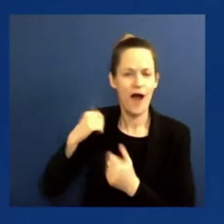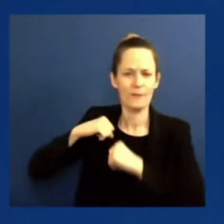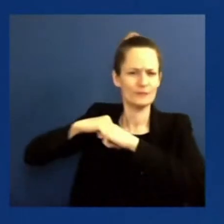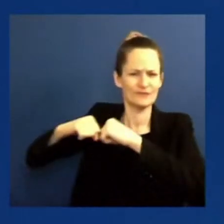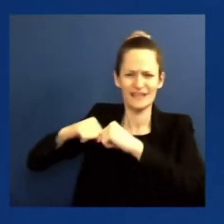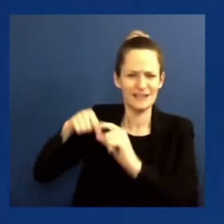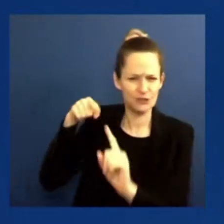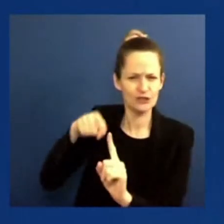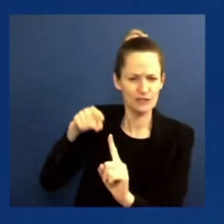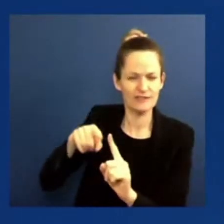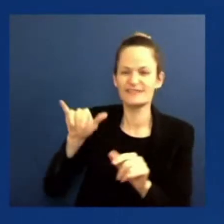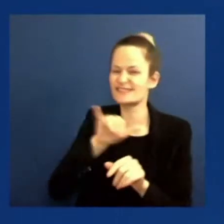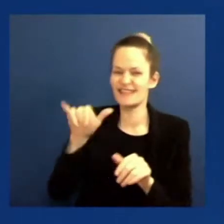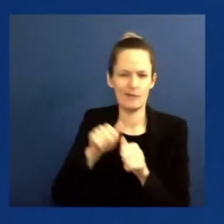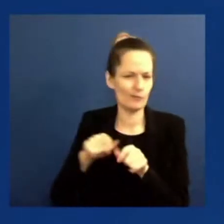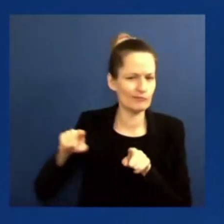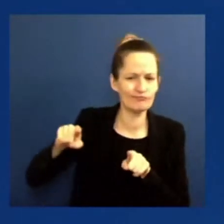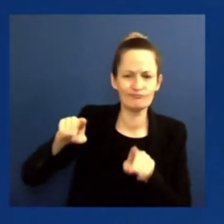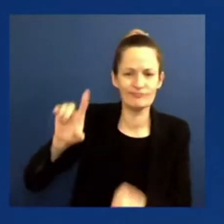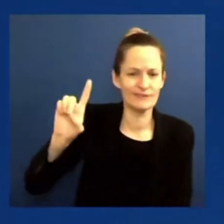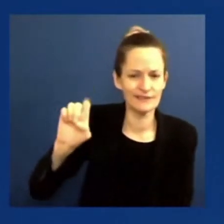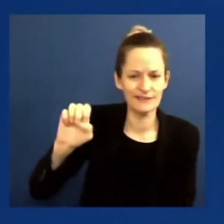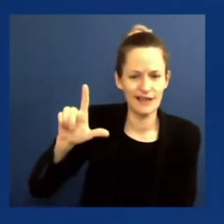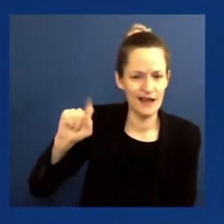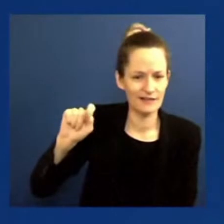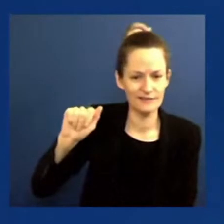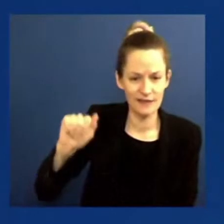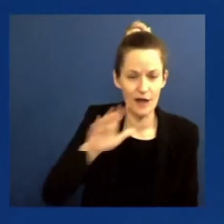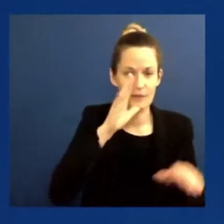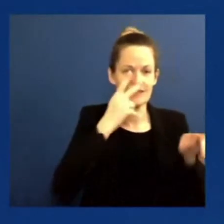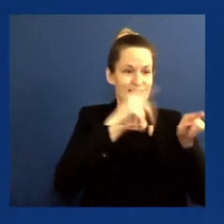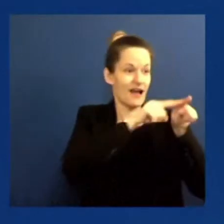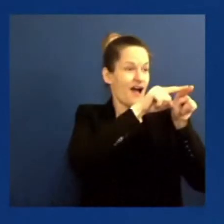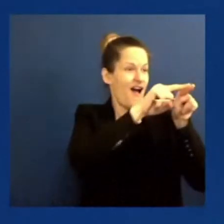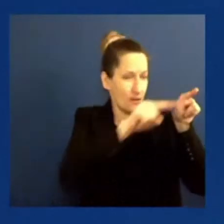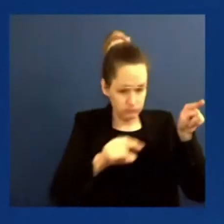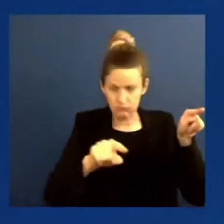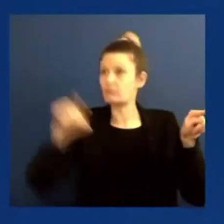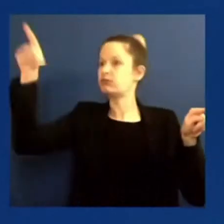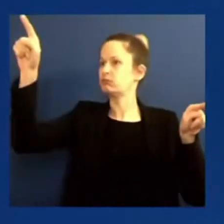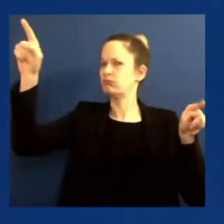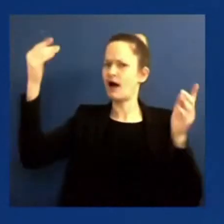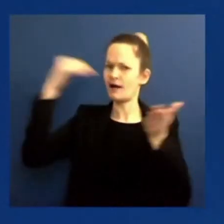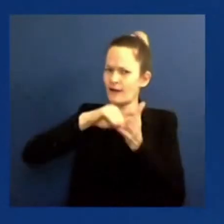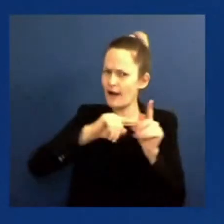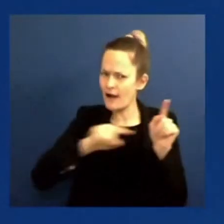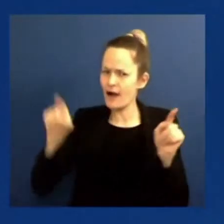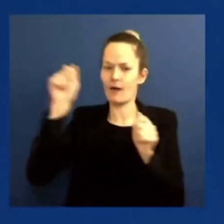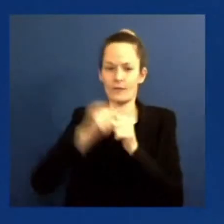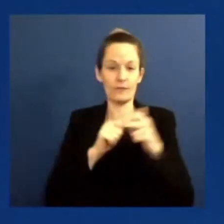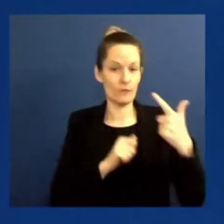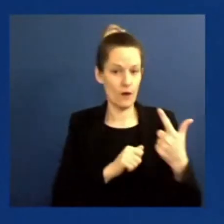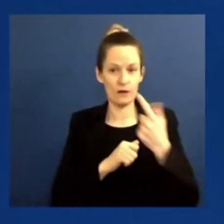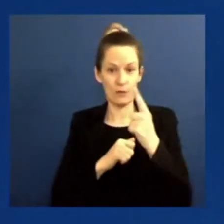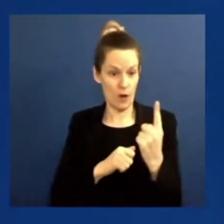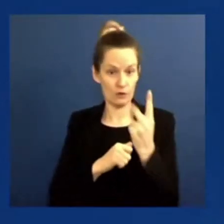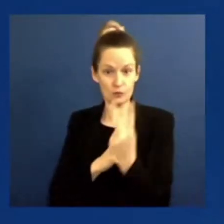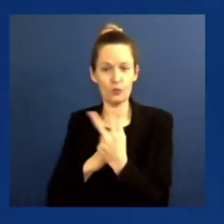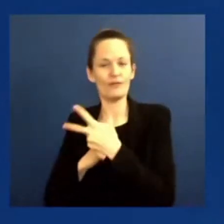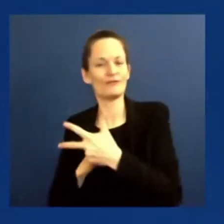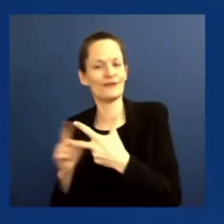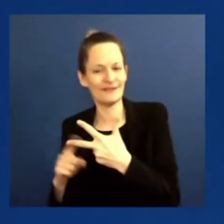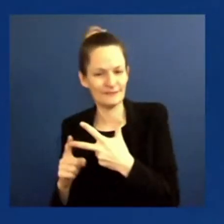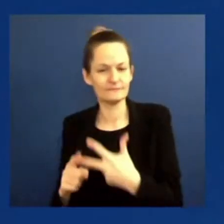line, especially with just 2 doses of an mRNA vaccine. For those who received the first 2 doses,